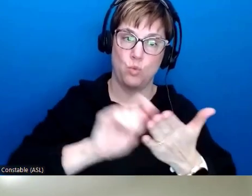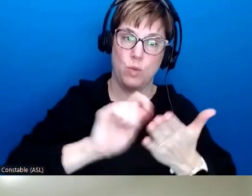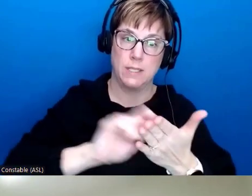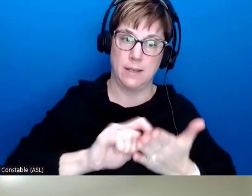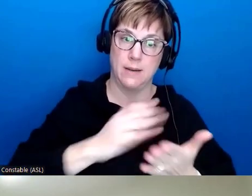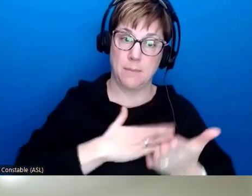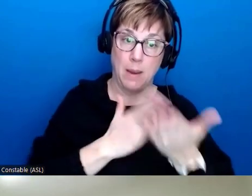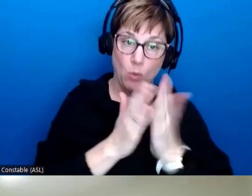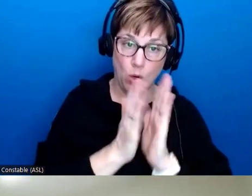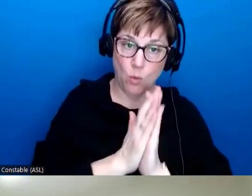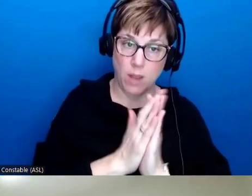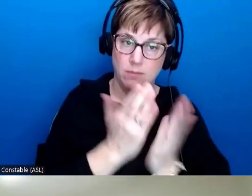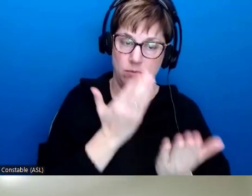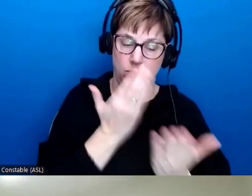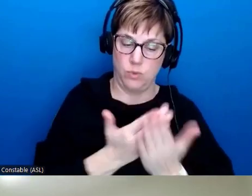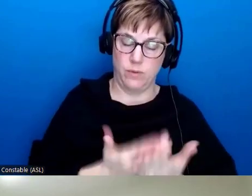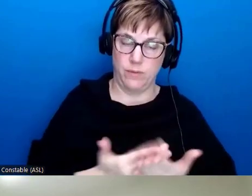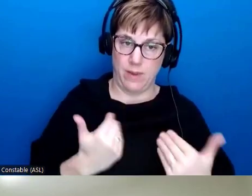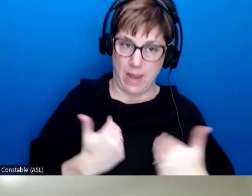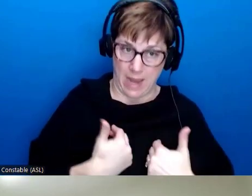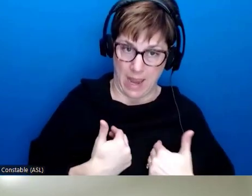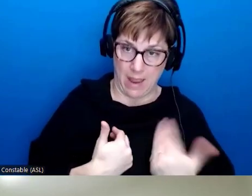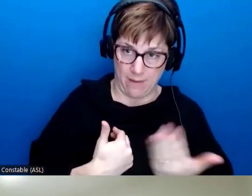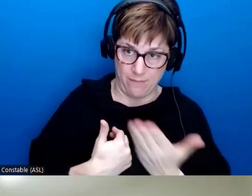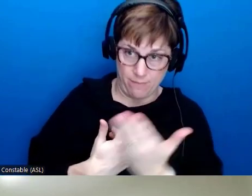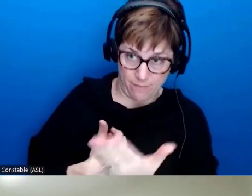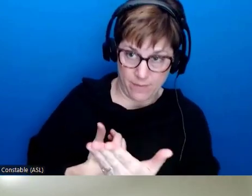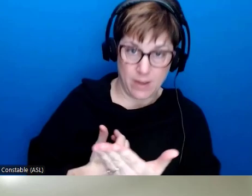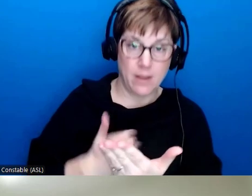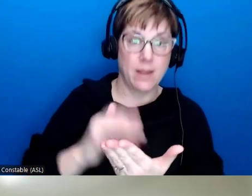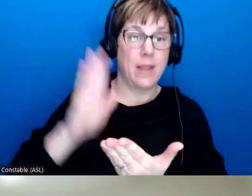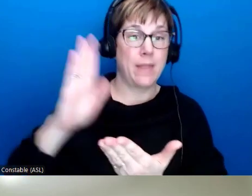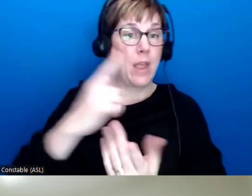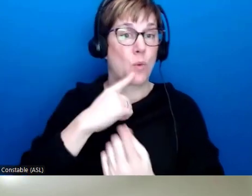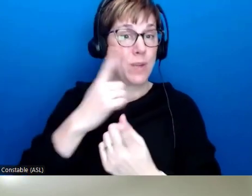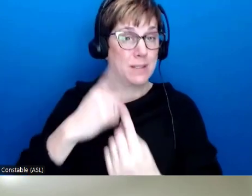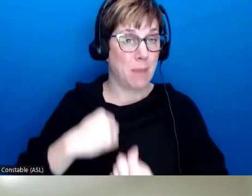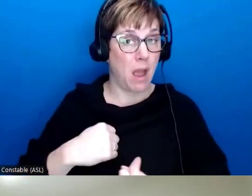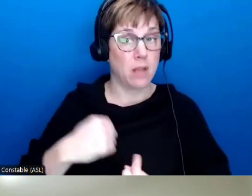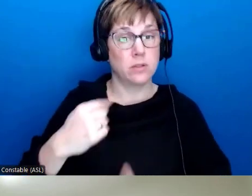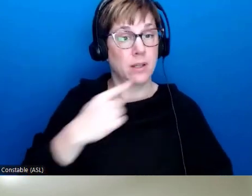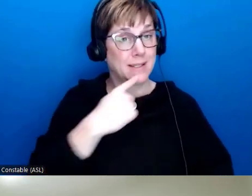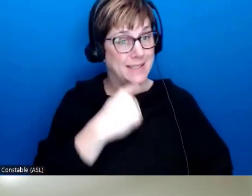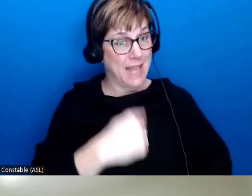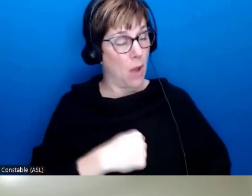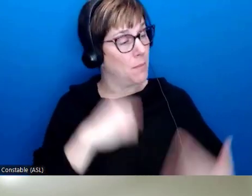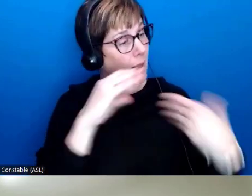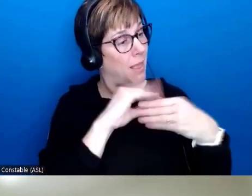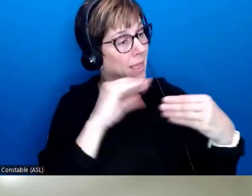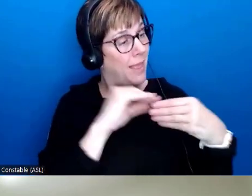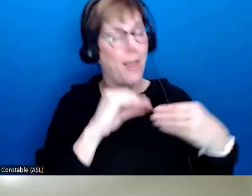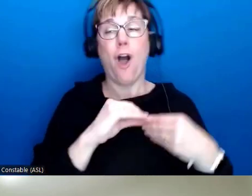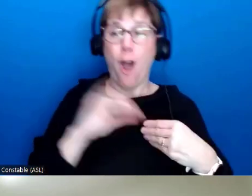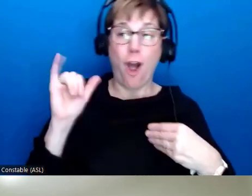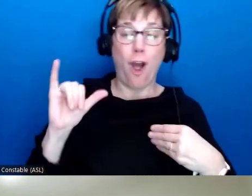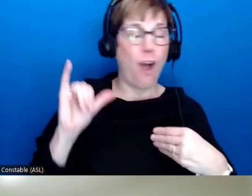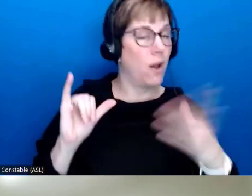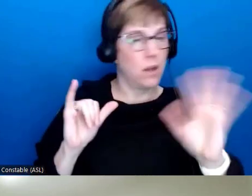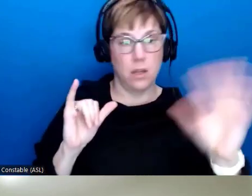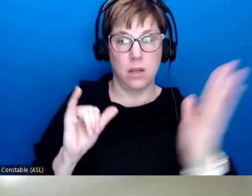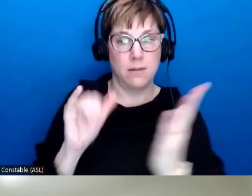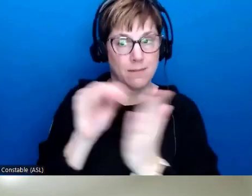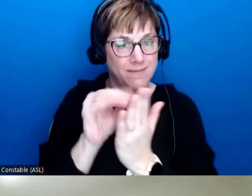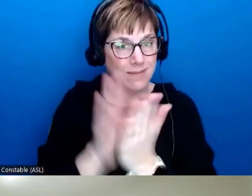request and try to get your employer to give some kind of written response to that request. I think we can jump to the next slide, which gets us to the